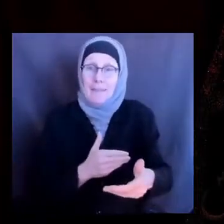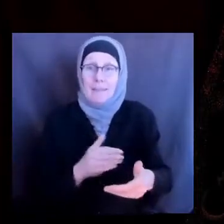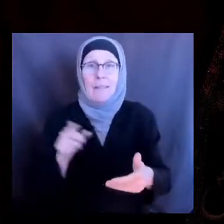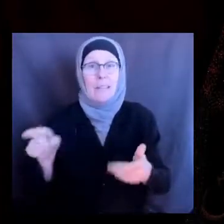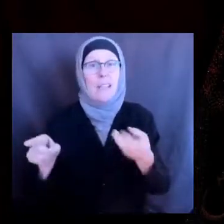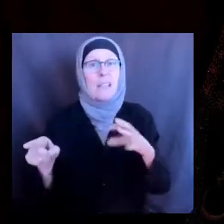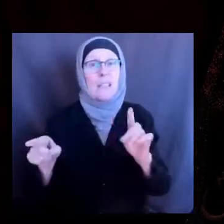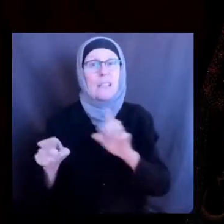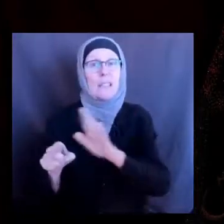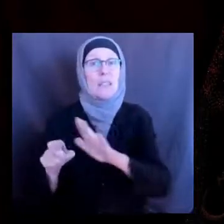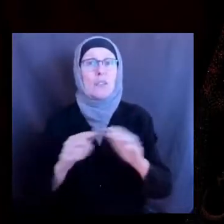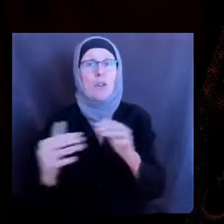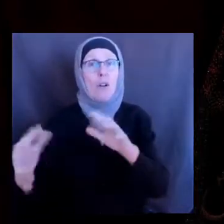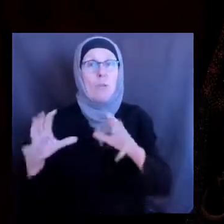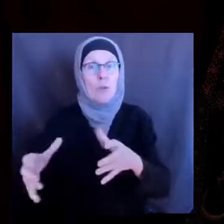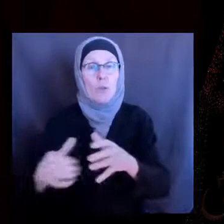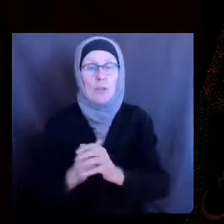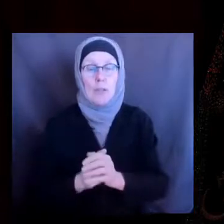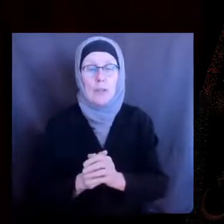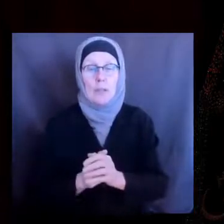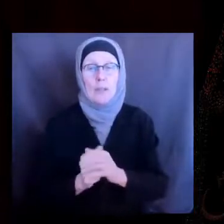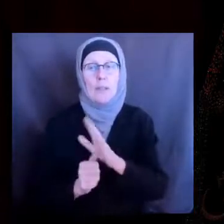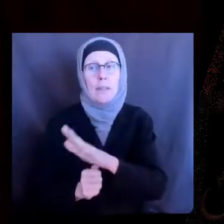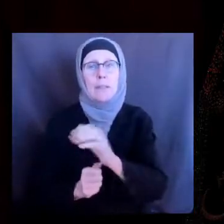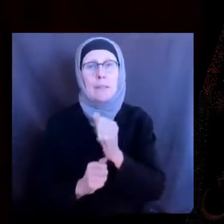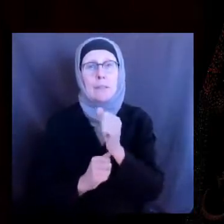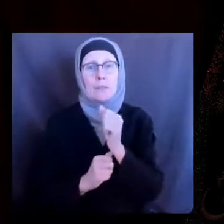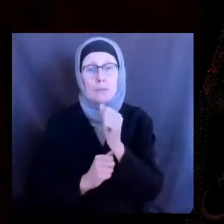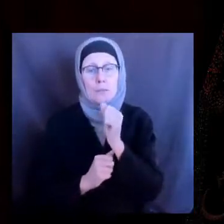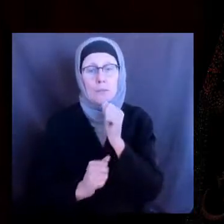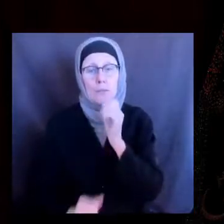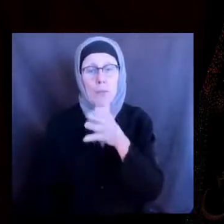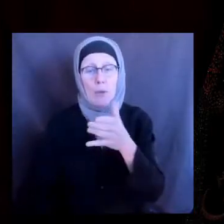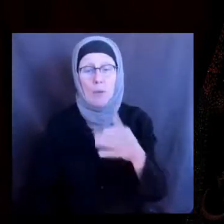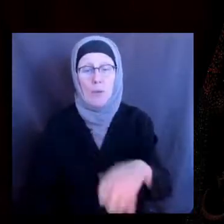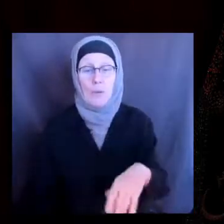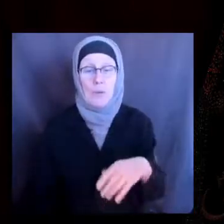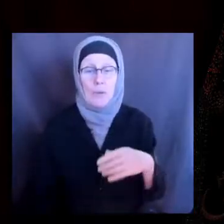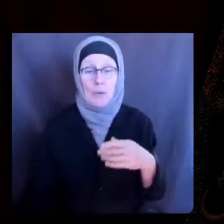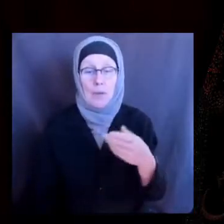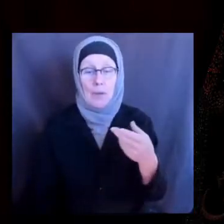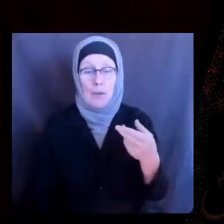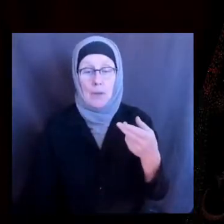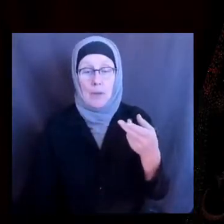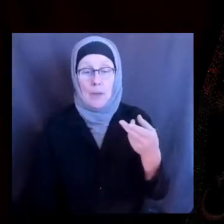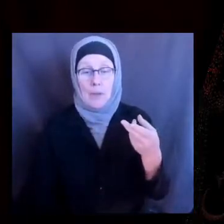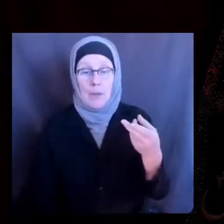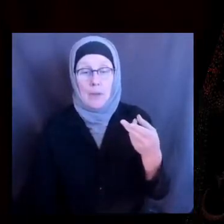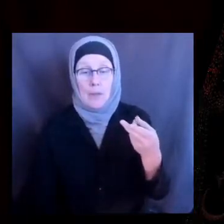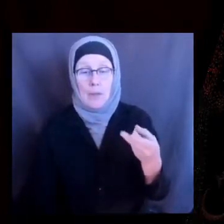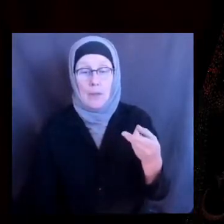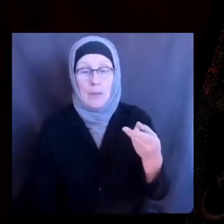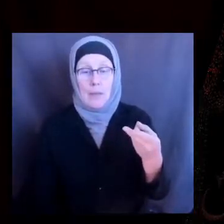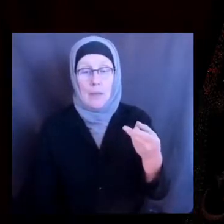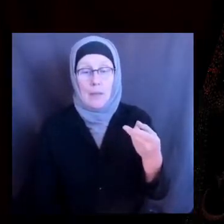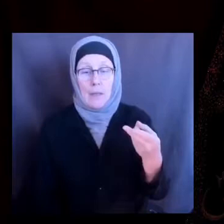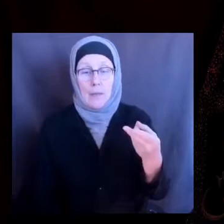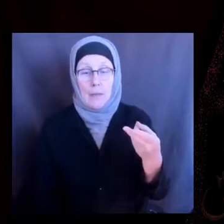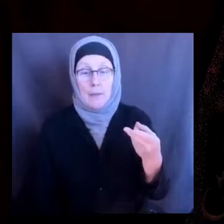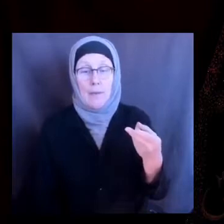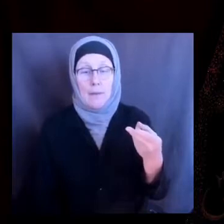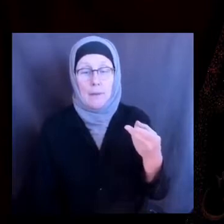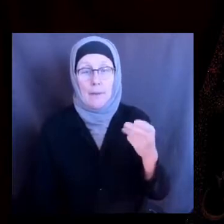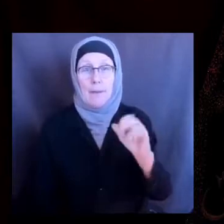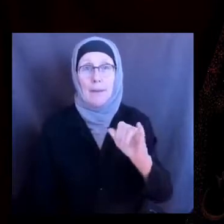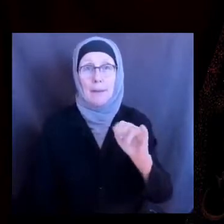On the day of Ashura, you know, we call it Shami Ghariba. This is a term that we